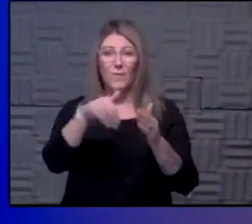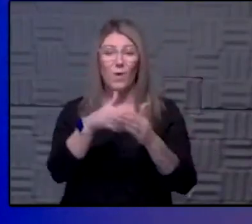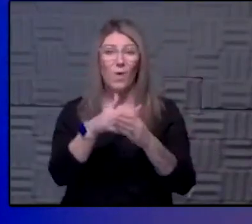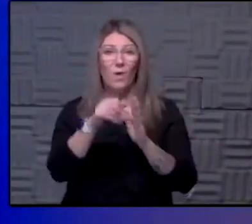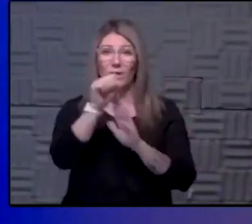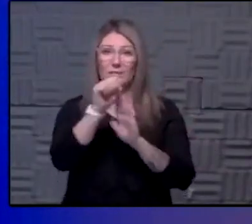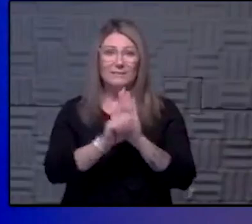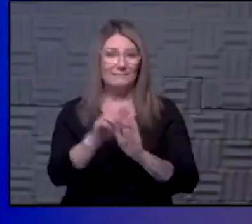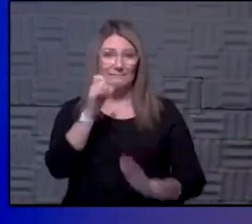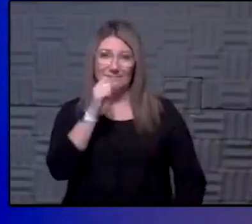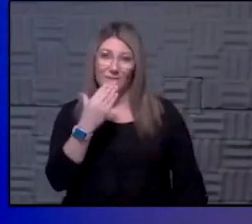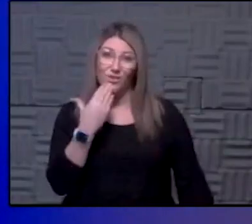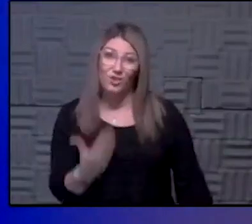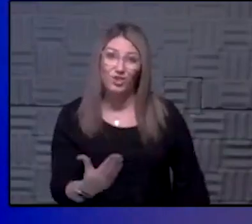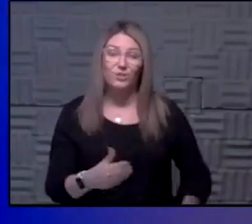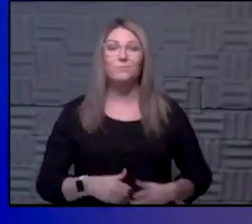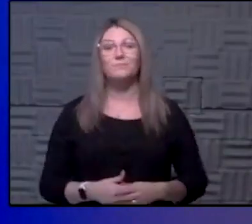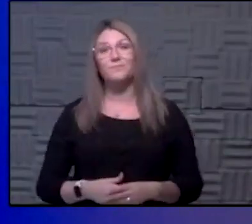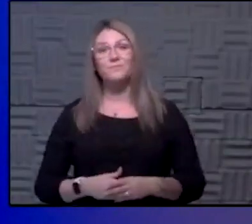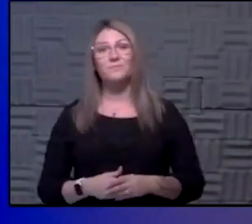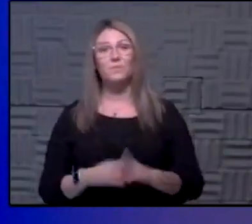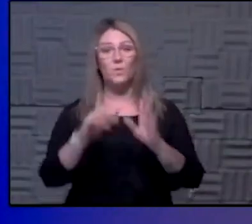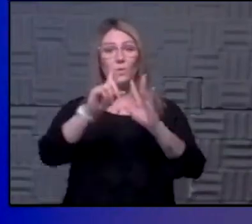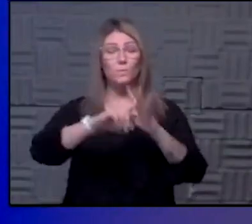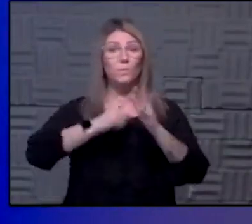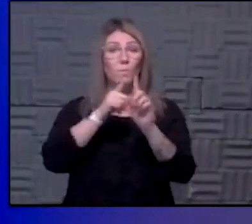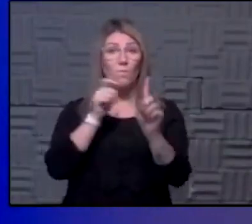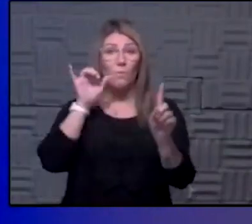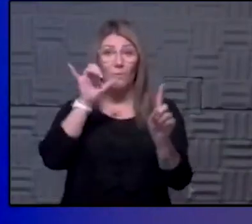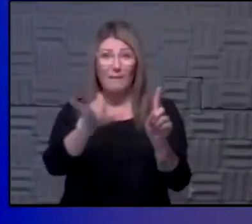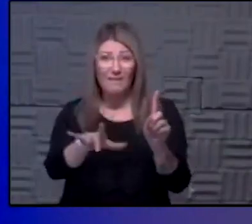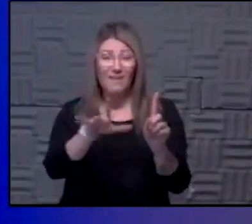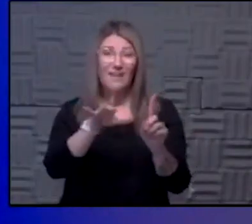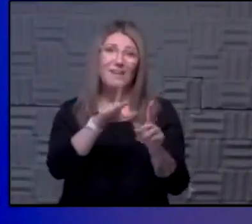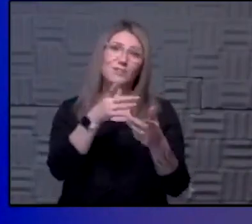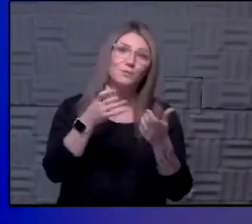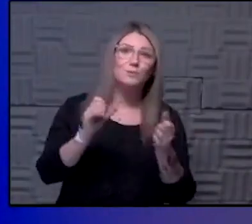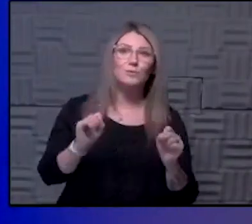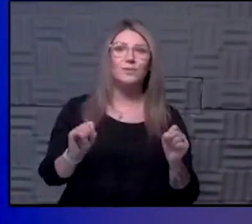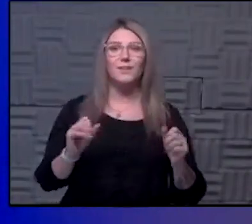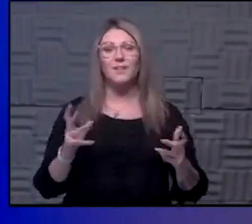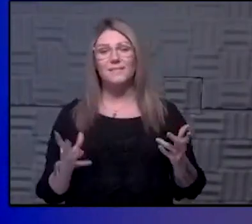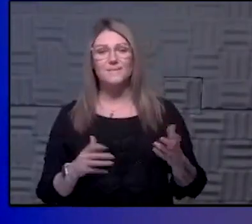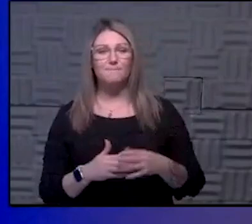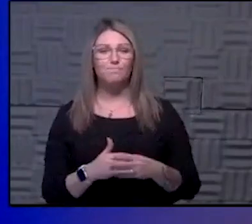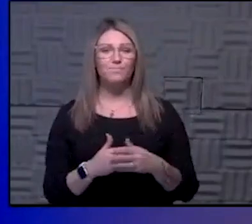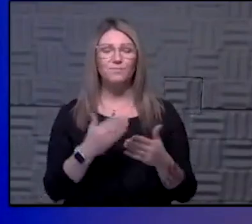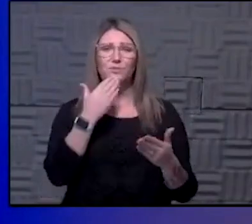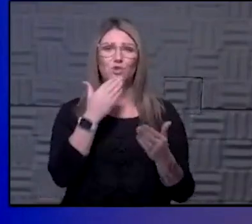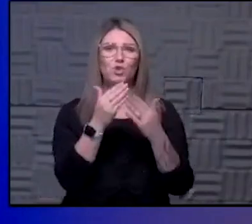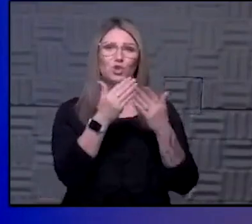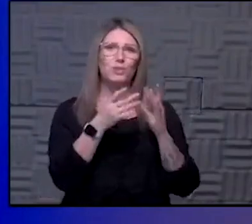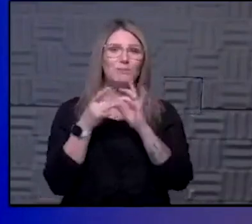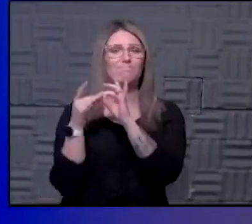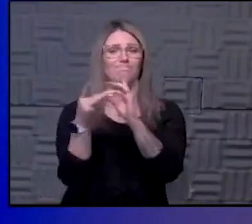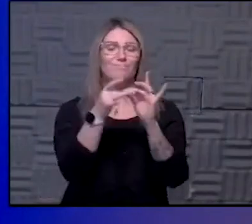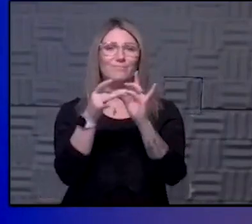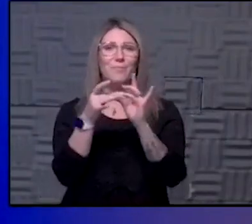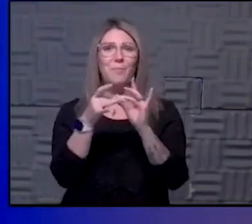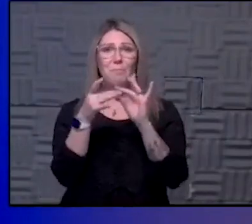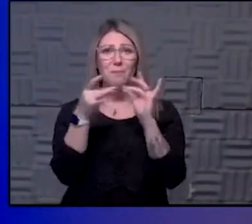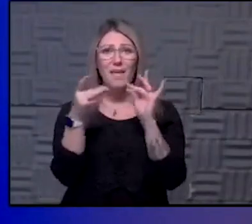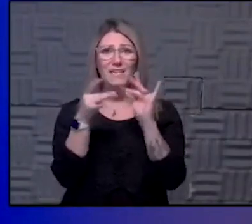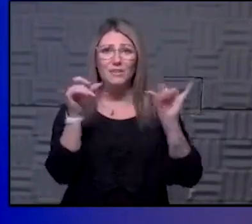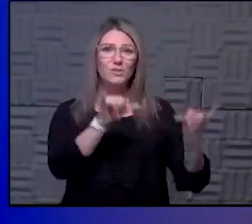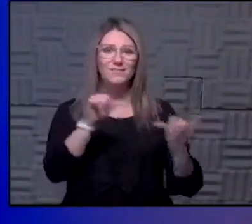are not good. So I think it starts from there, trying to get a good unified message out. And